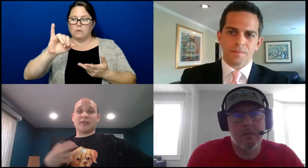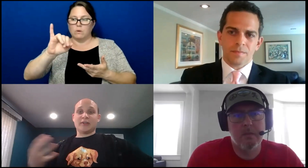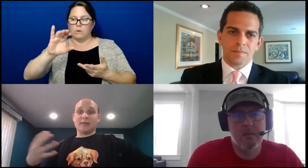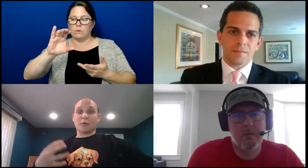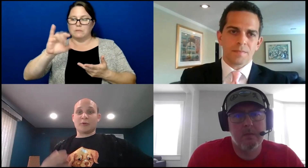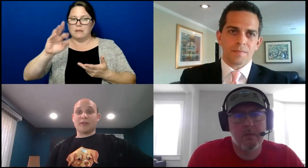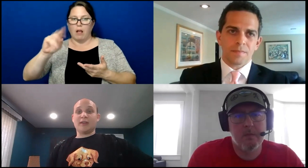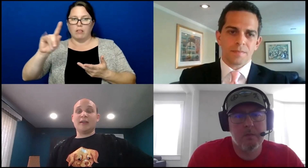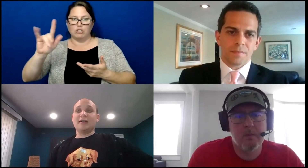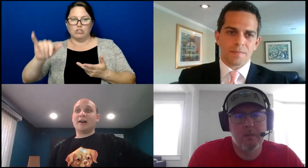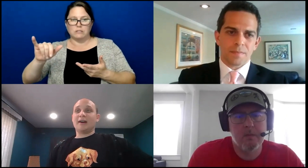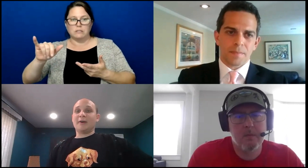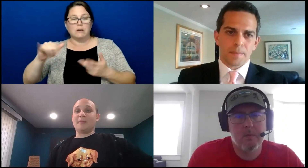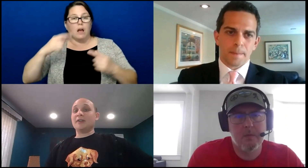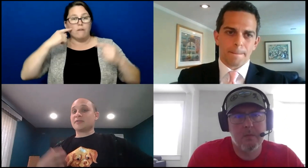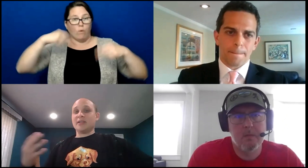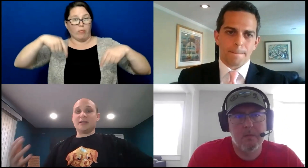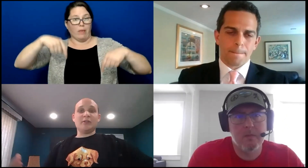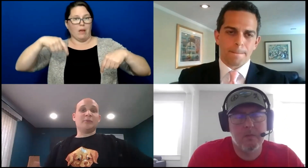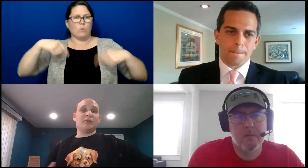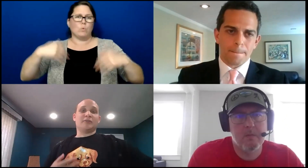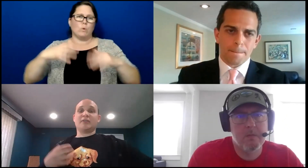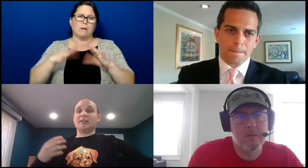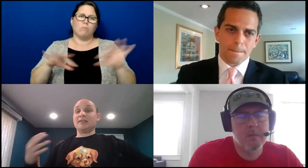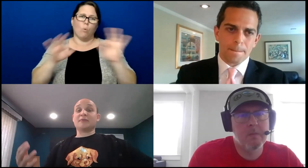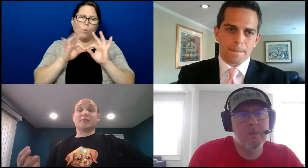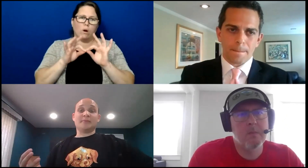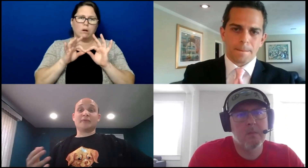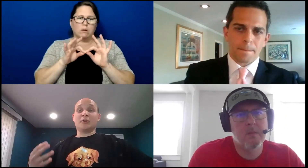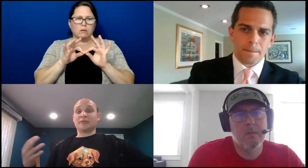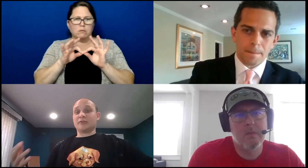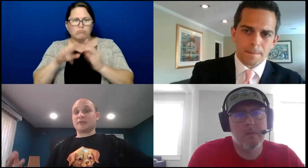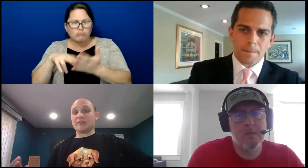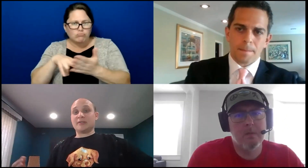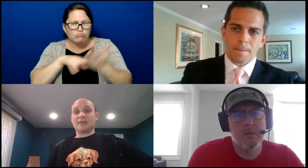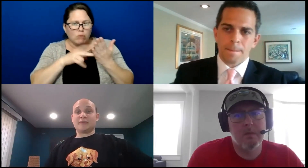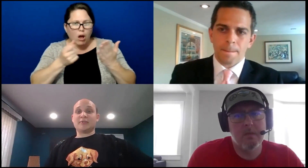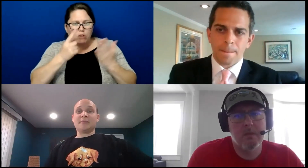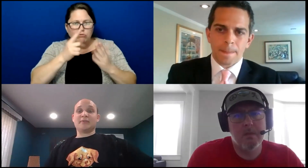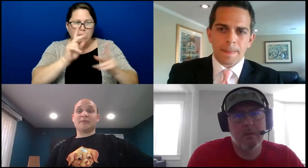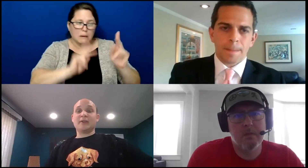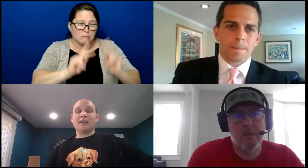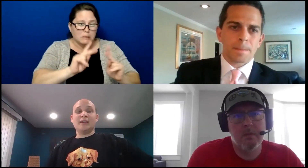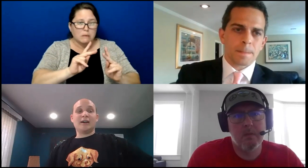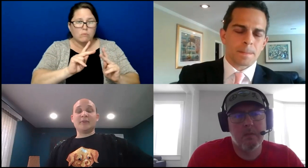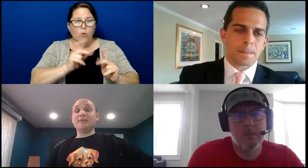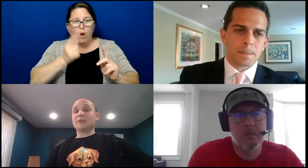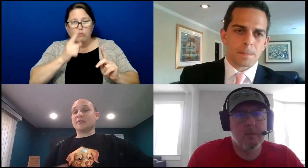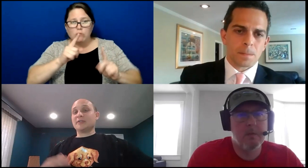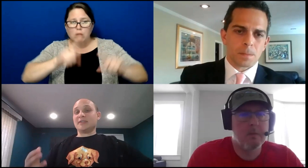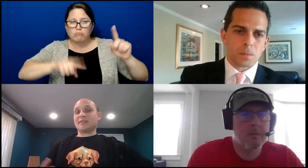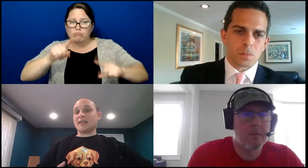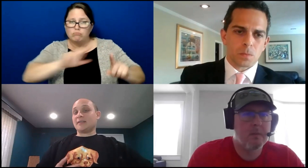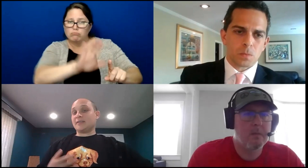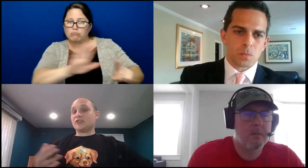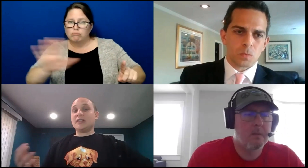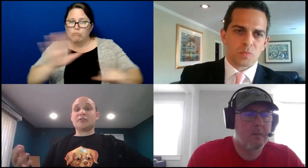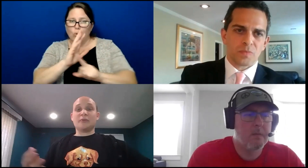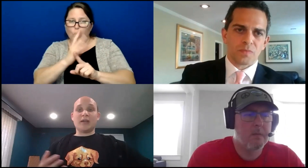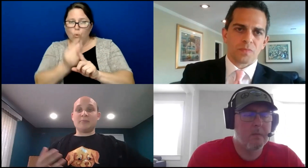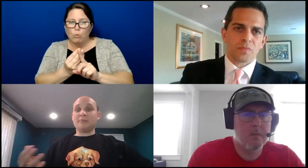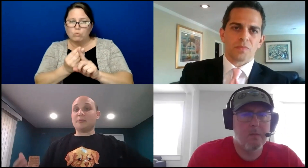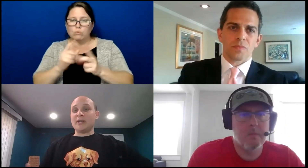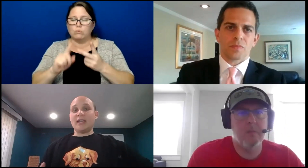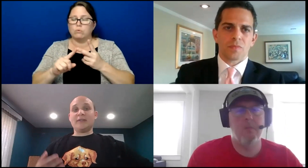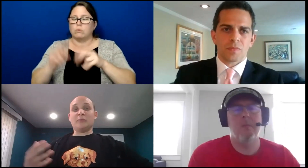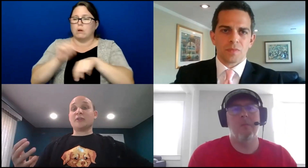is very important. Understanding people, understanding different types of cultures, just different types of influences that change